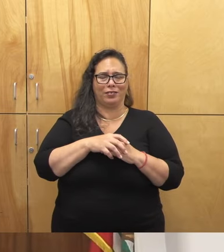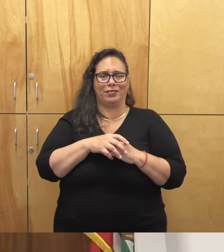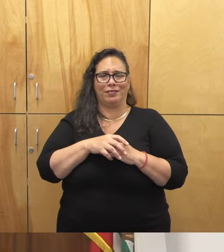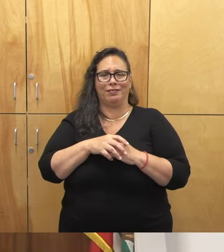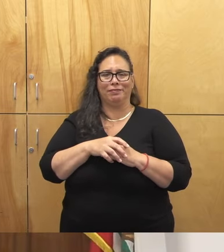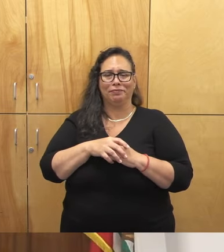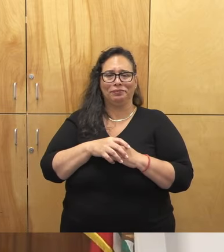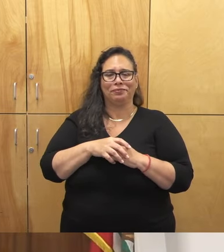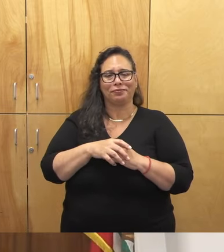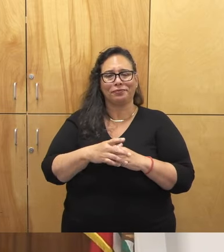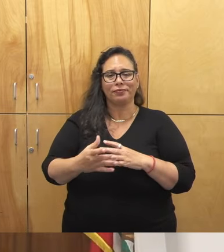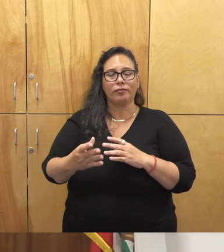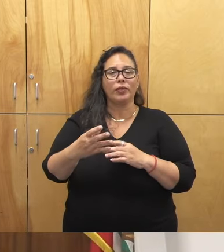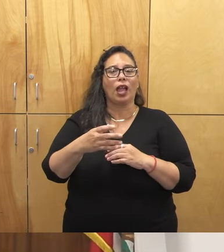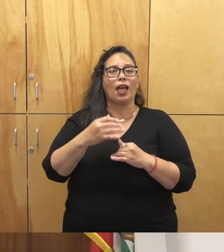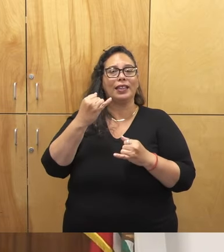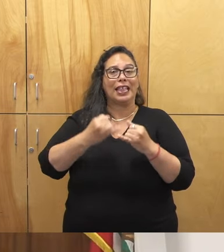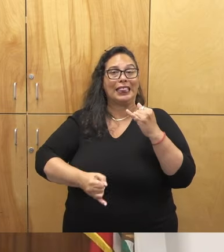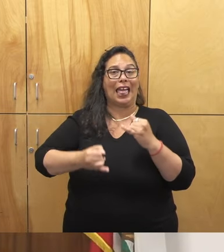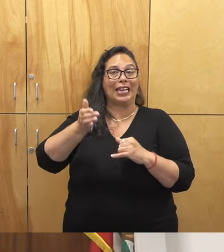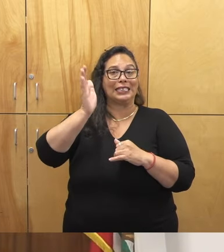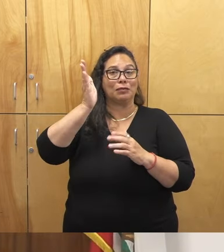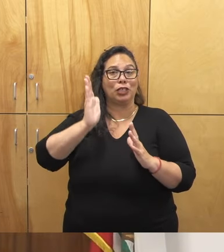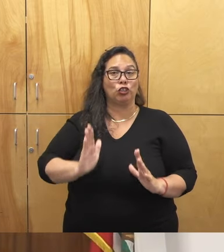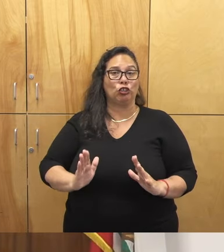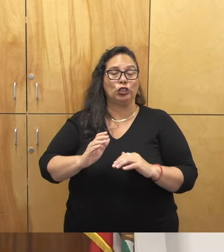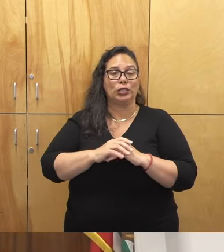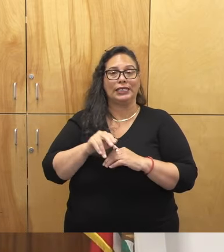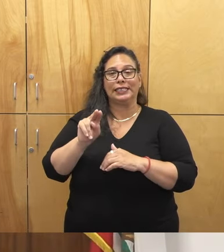And the last speaker is Nicole.